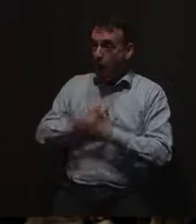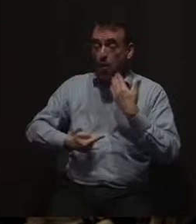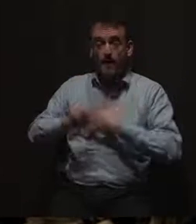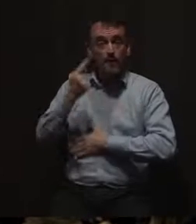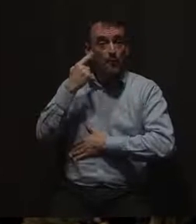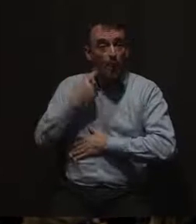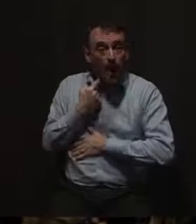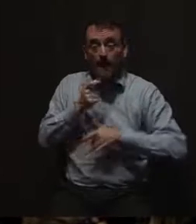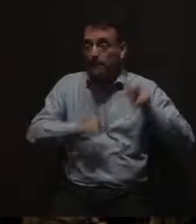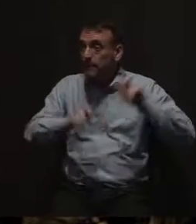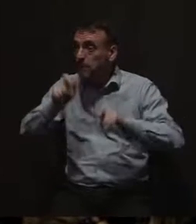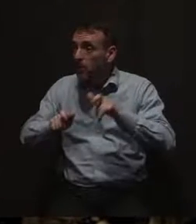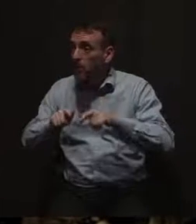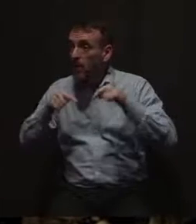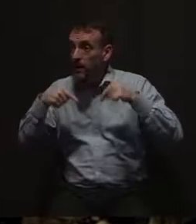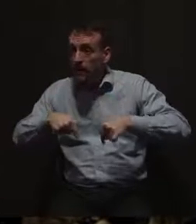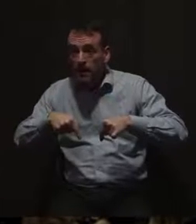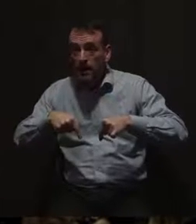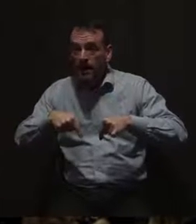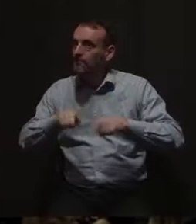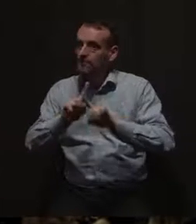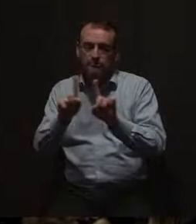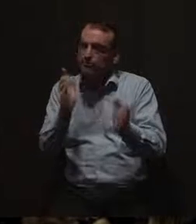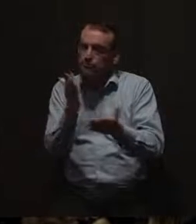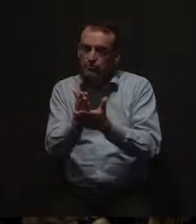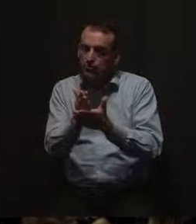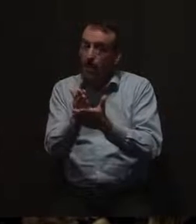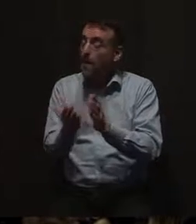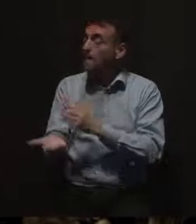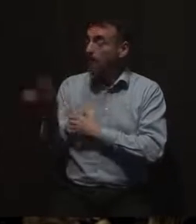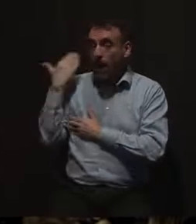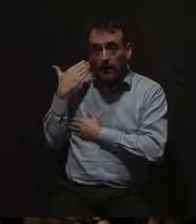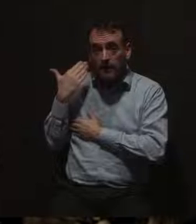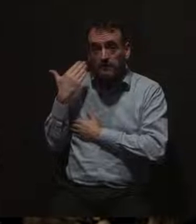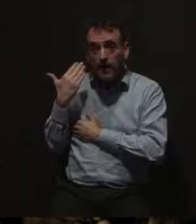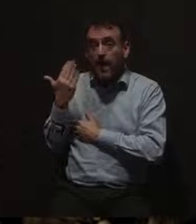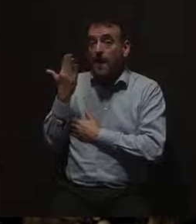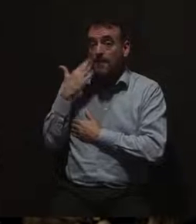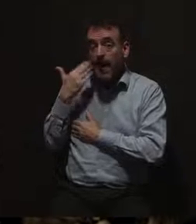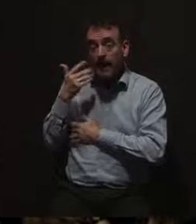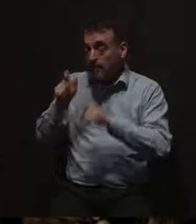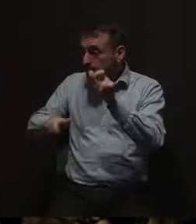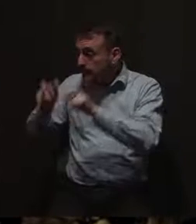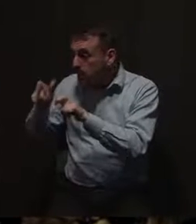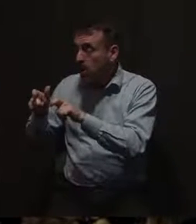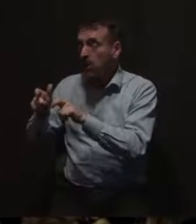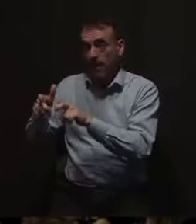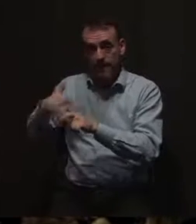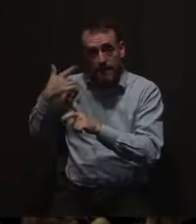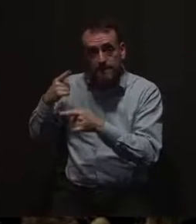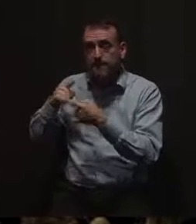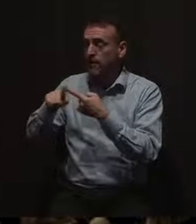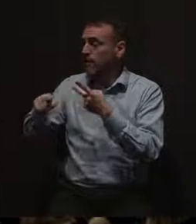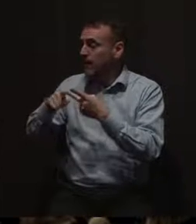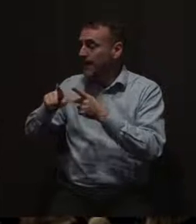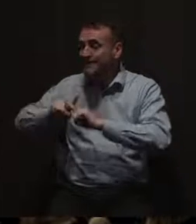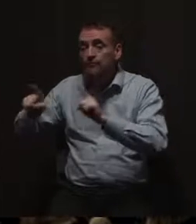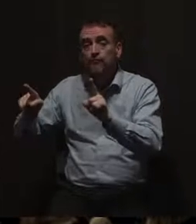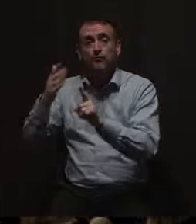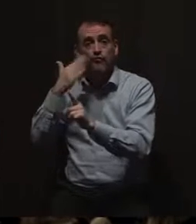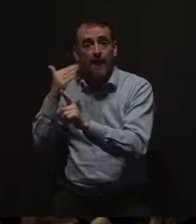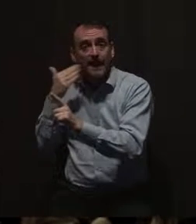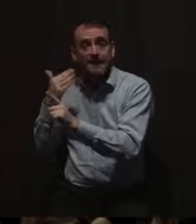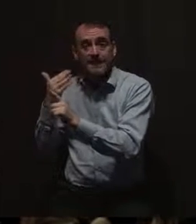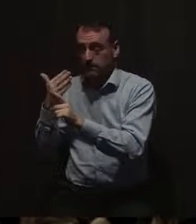a diverse view of the past as well. And this means that all members of a society must be part of the culture of memory and not,